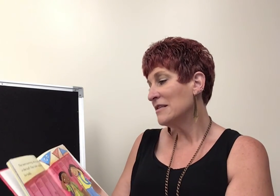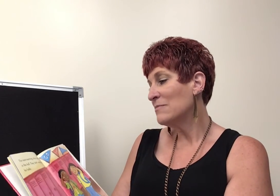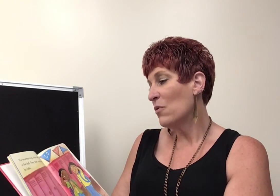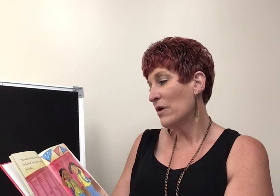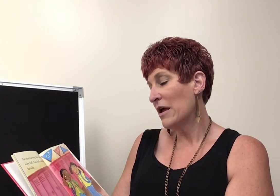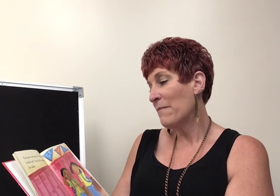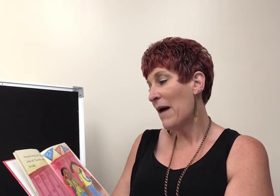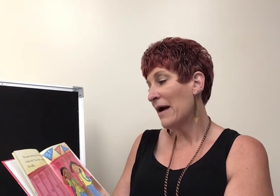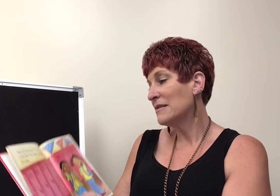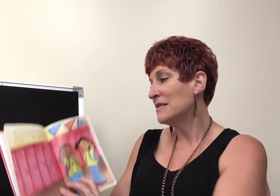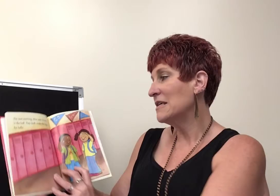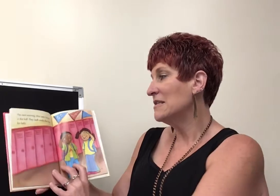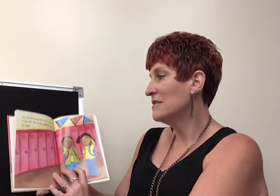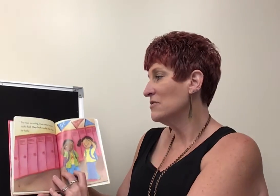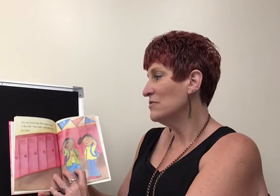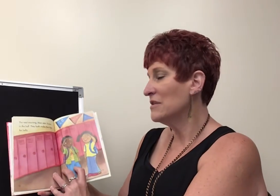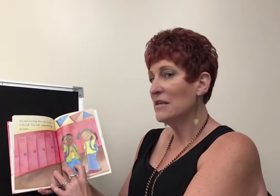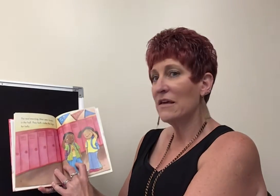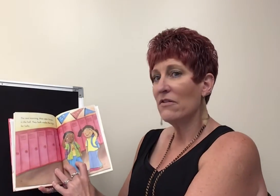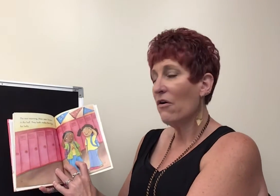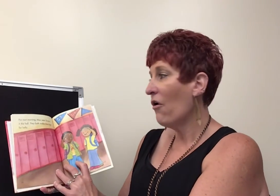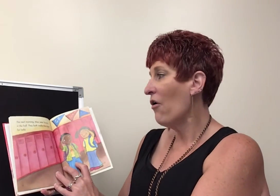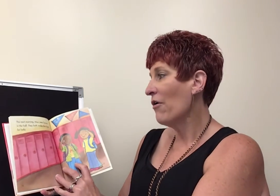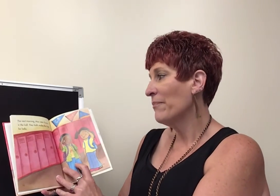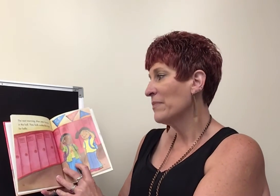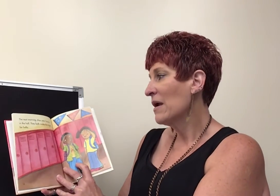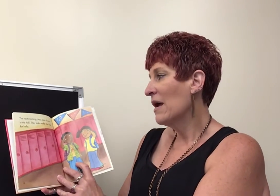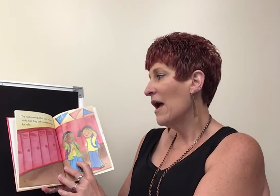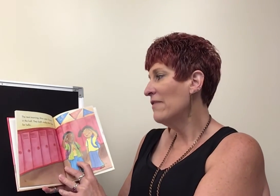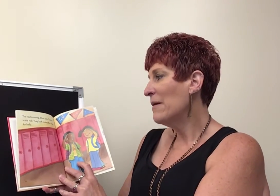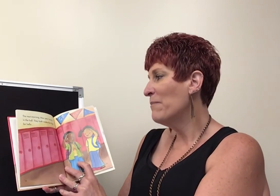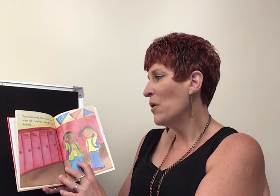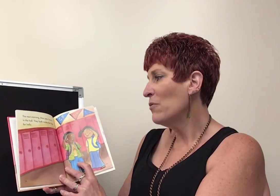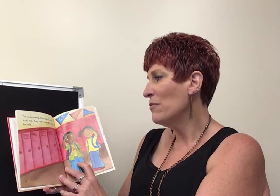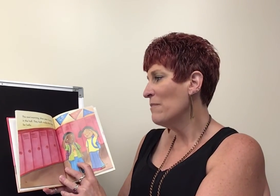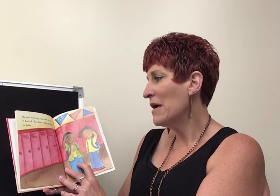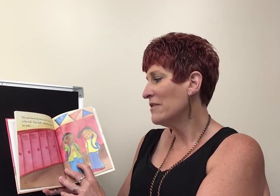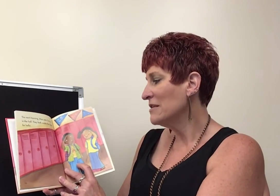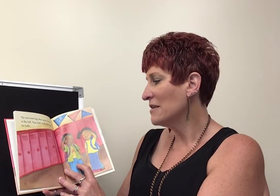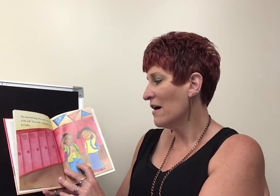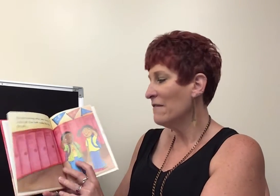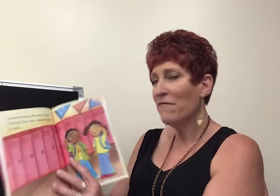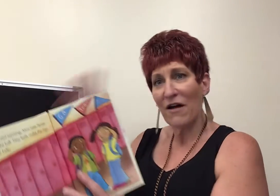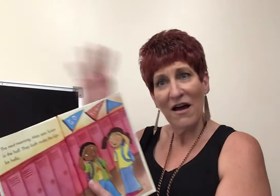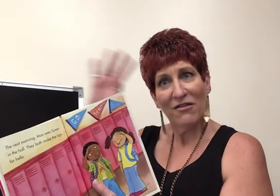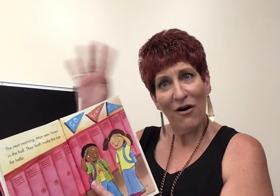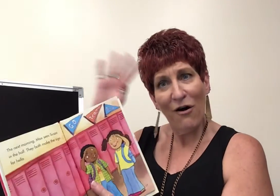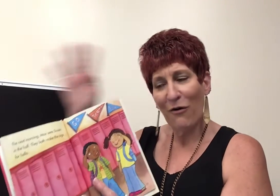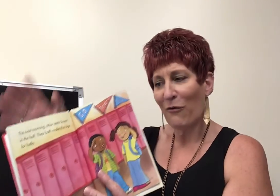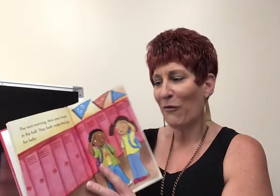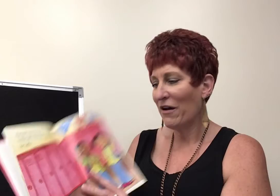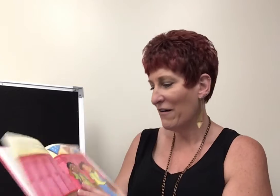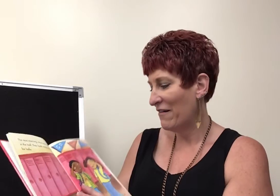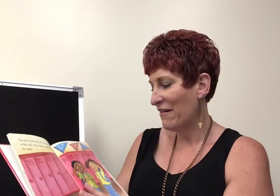The next morning, Max sees Susan in the hall, and they both make the sign for